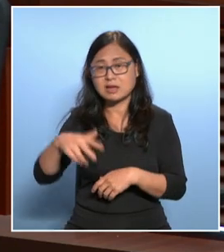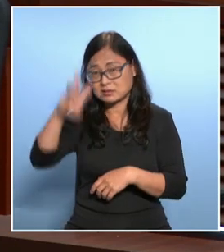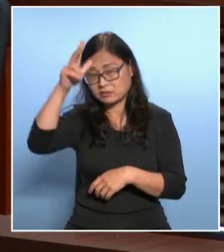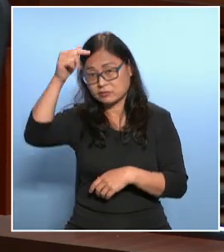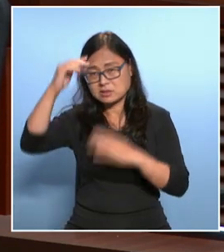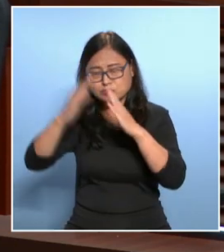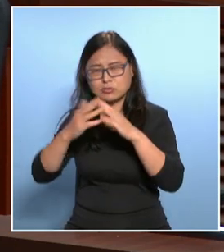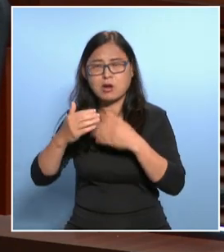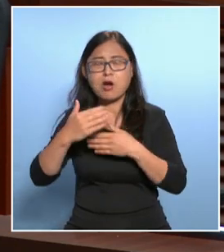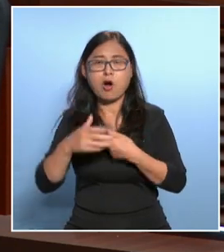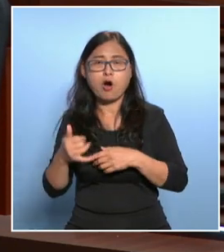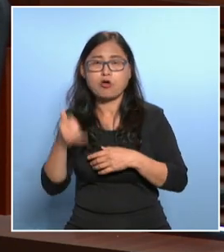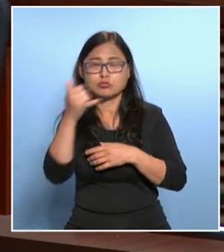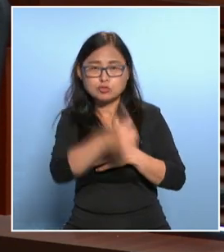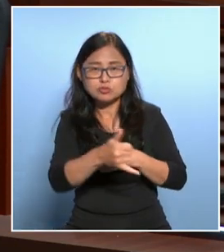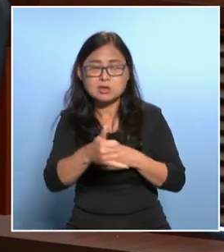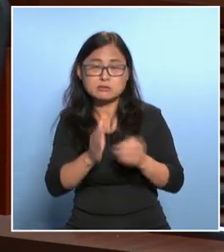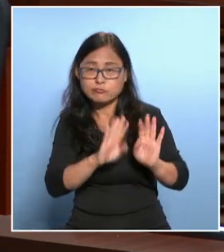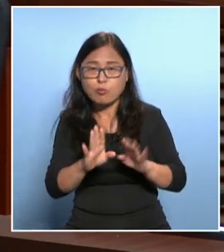But the problem is,